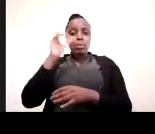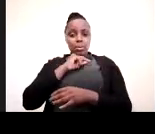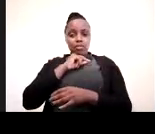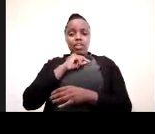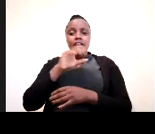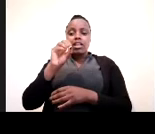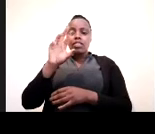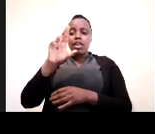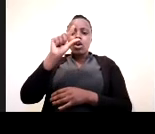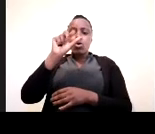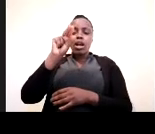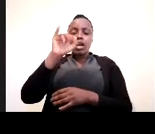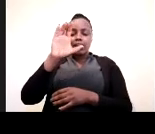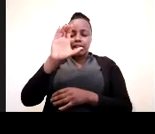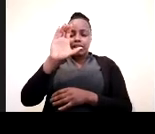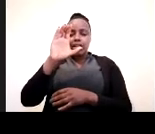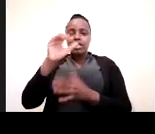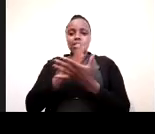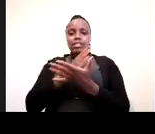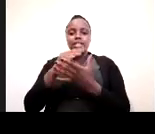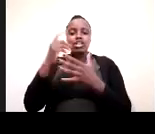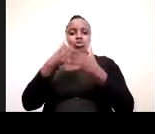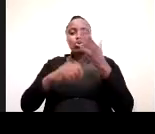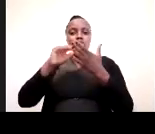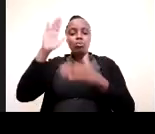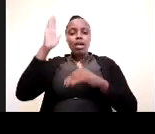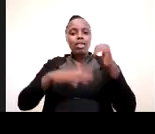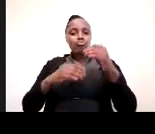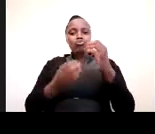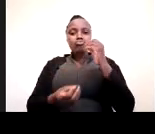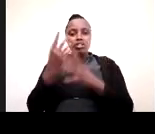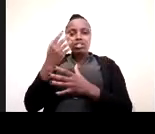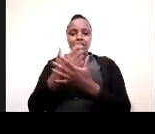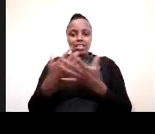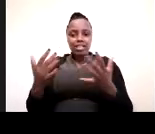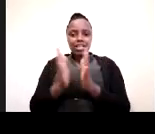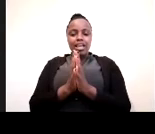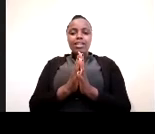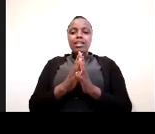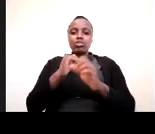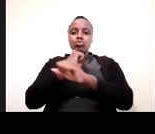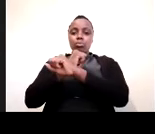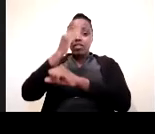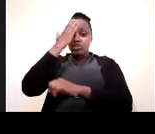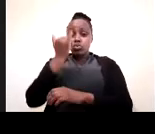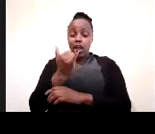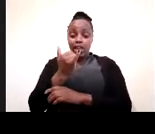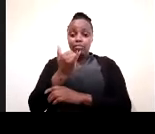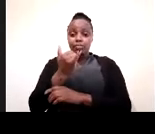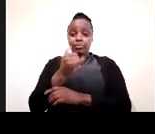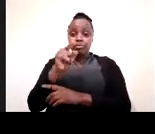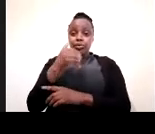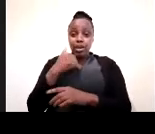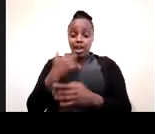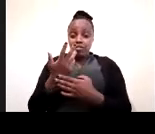sector, it costs more to produce things, and it will always cost more to produce things than conventional because you are obliged to